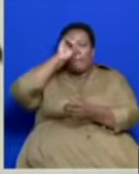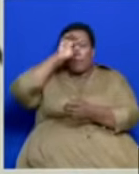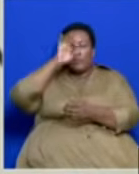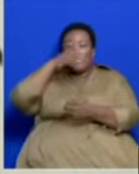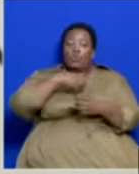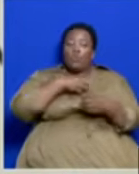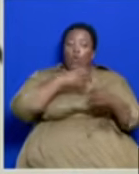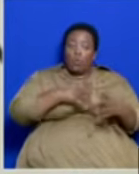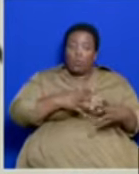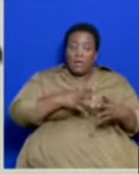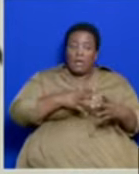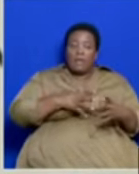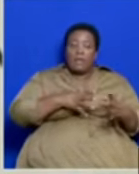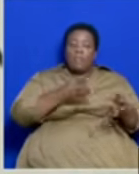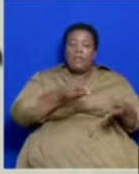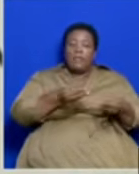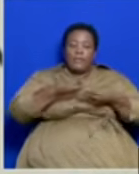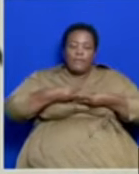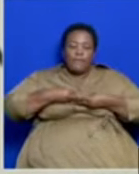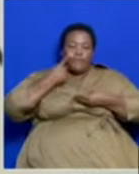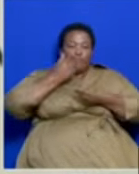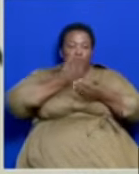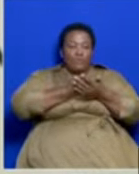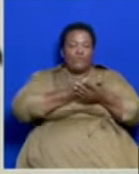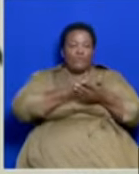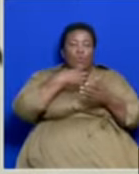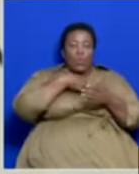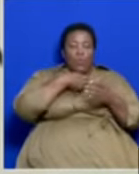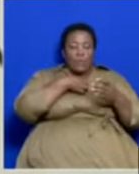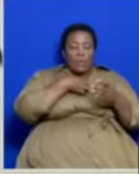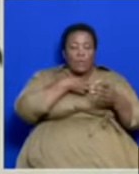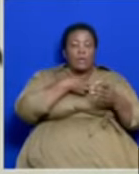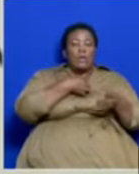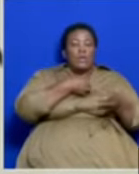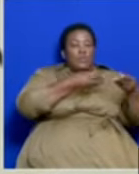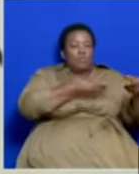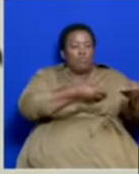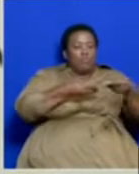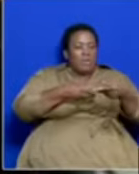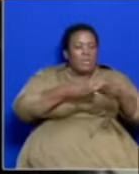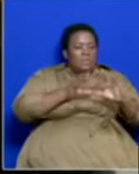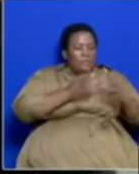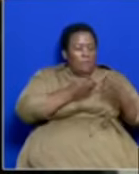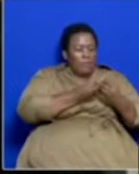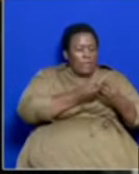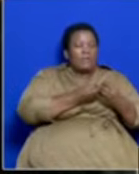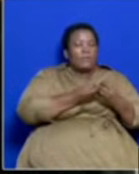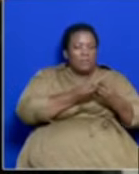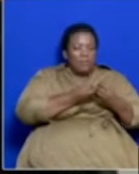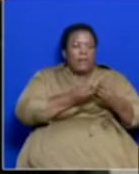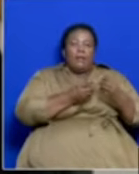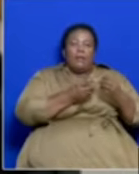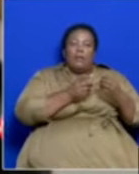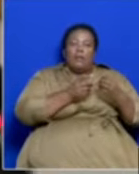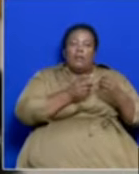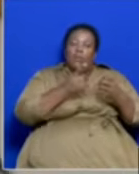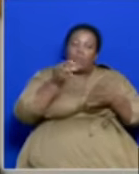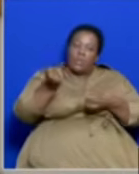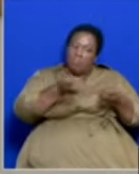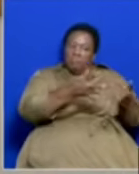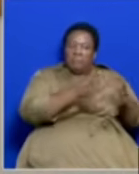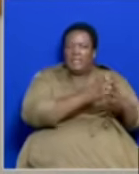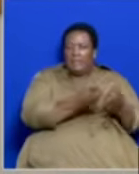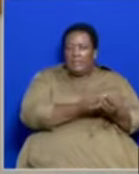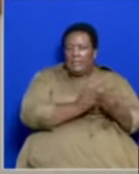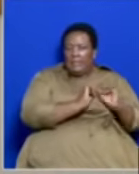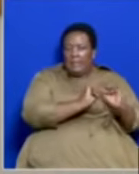and relevant documents, took possession of his stock. And similarly, like with Ms. Stolz,